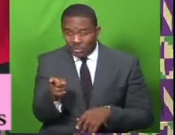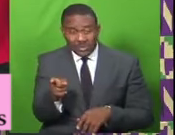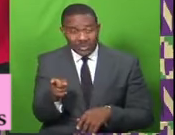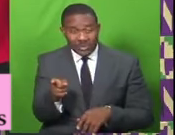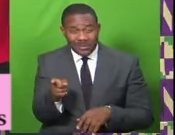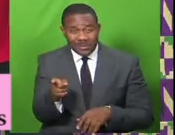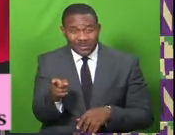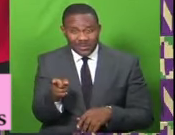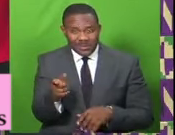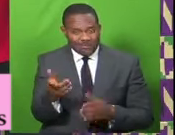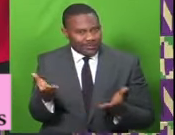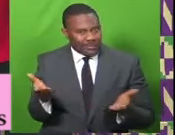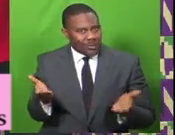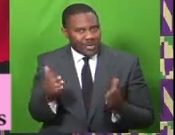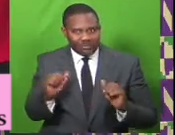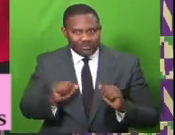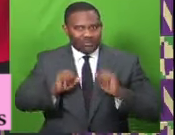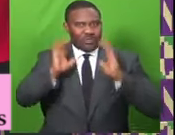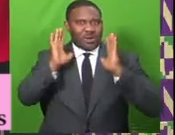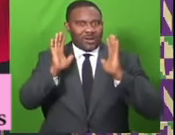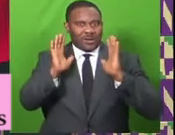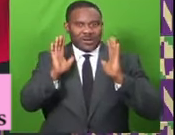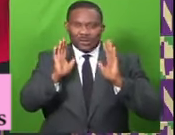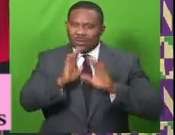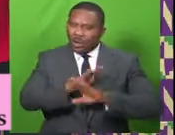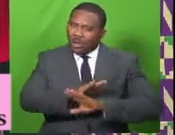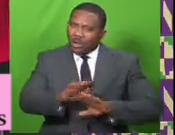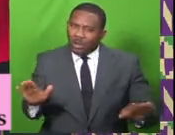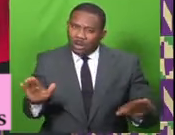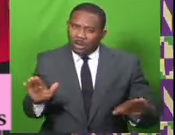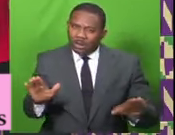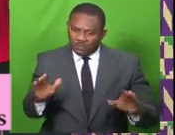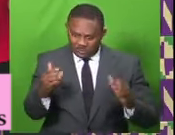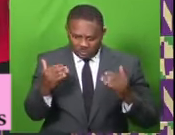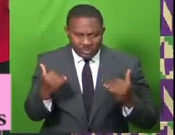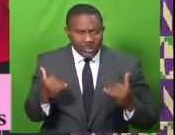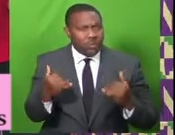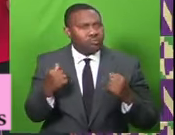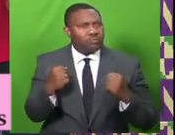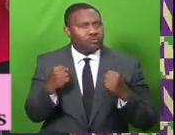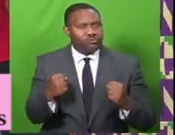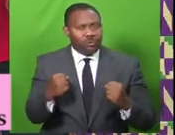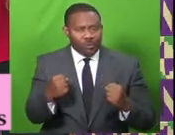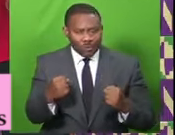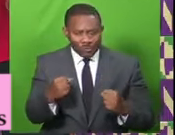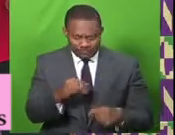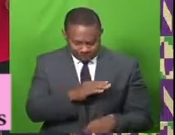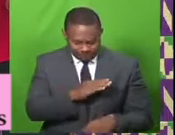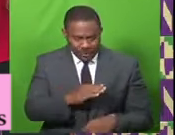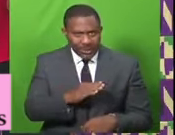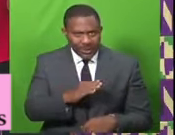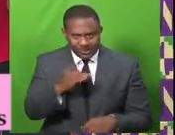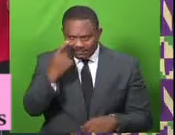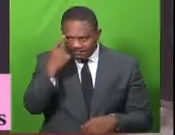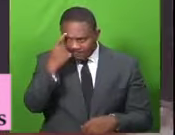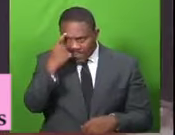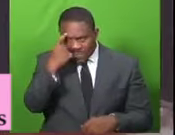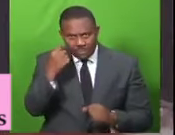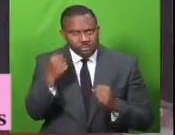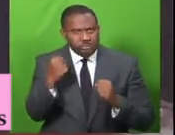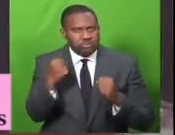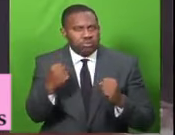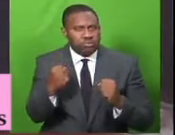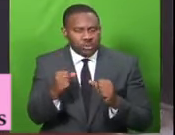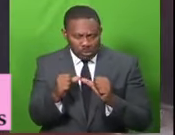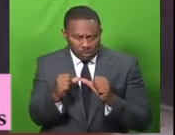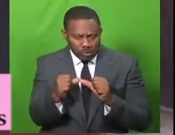which despair takes over. Such moments call for strength of character, sense of purpose, and